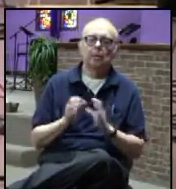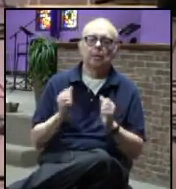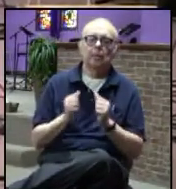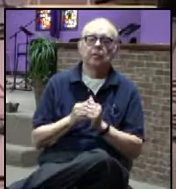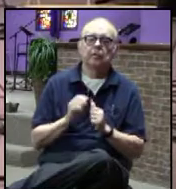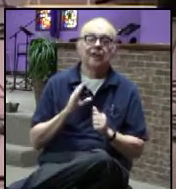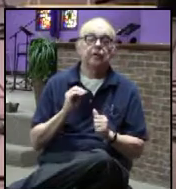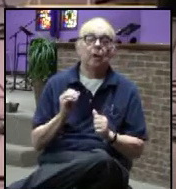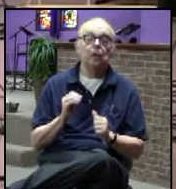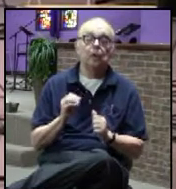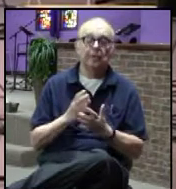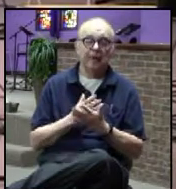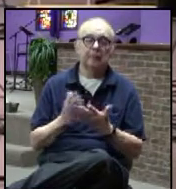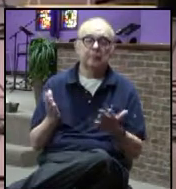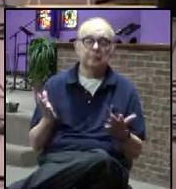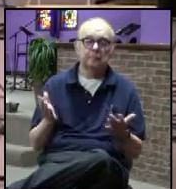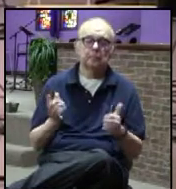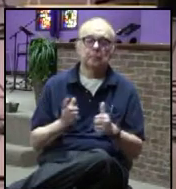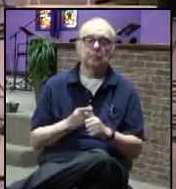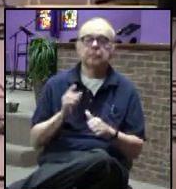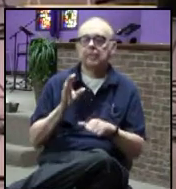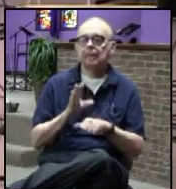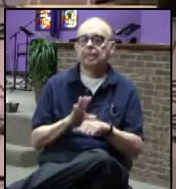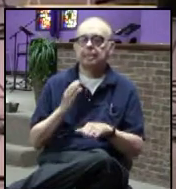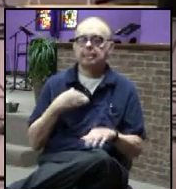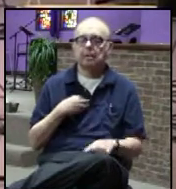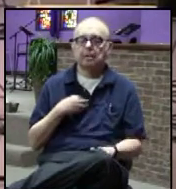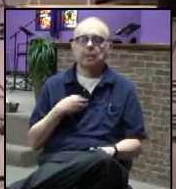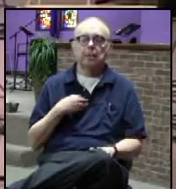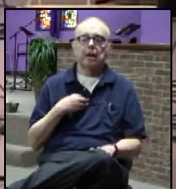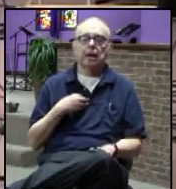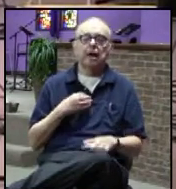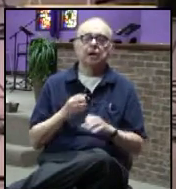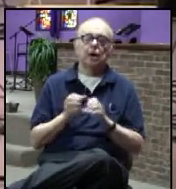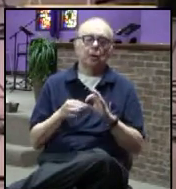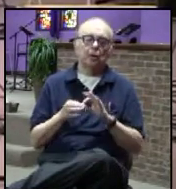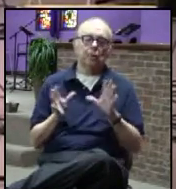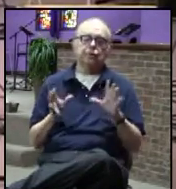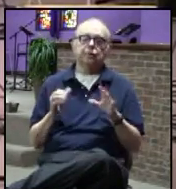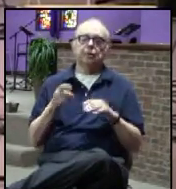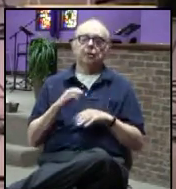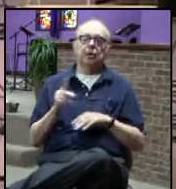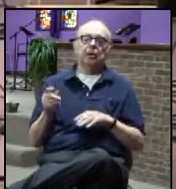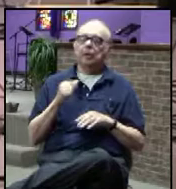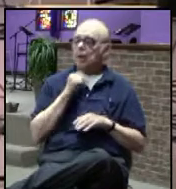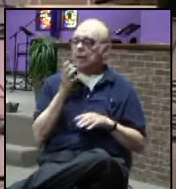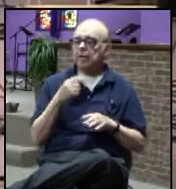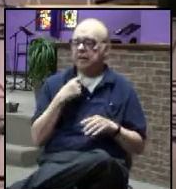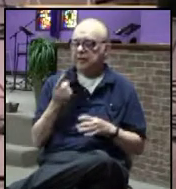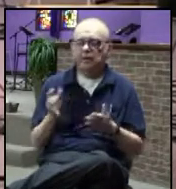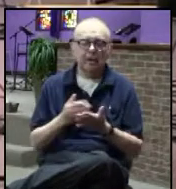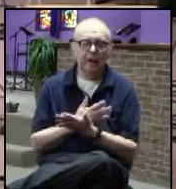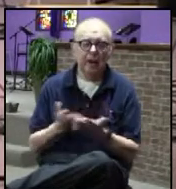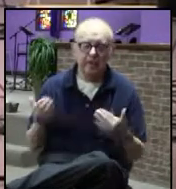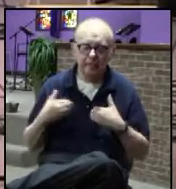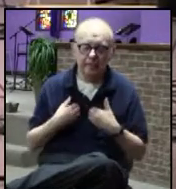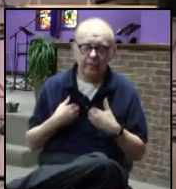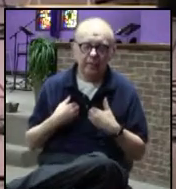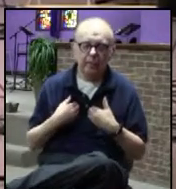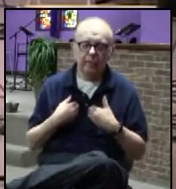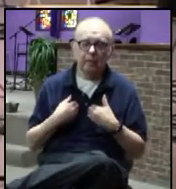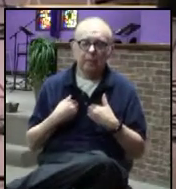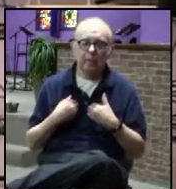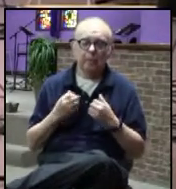his own. The first church had a loose grip. They didn't claim that everything that they had